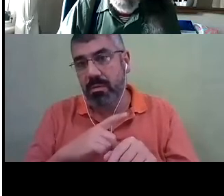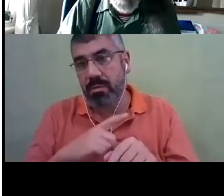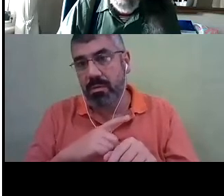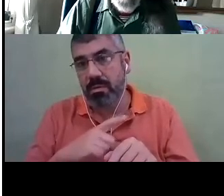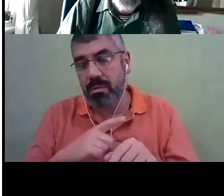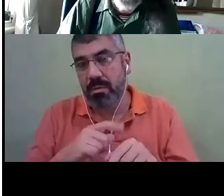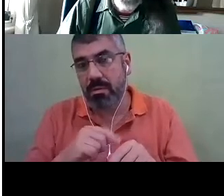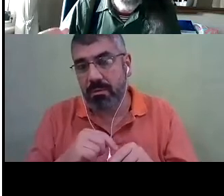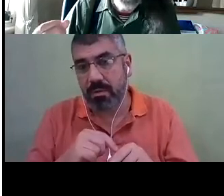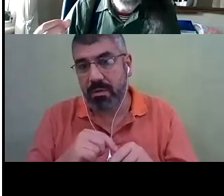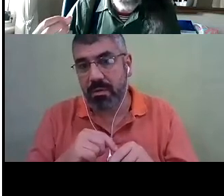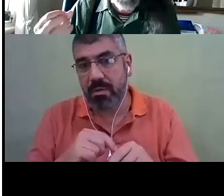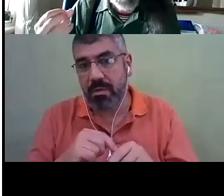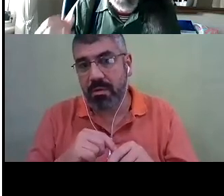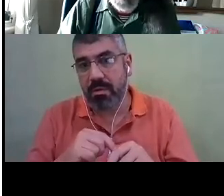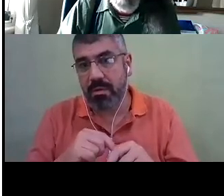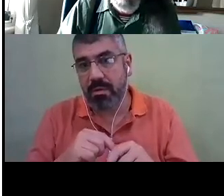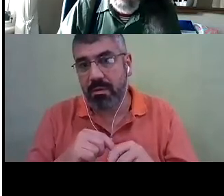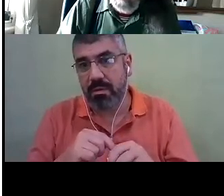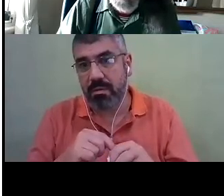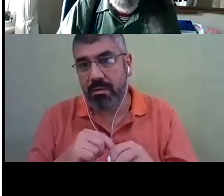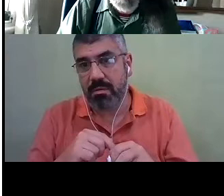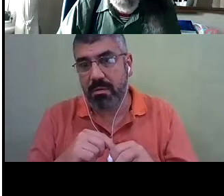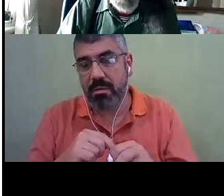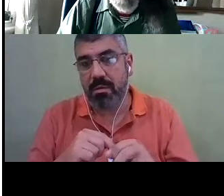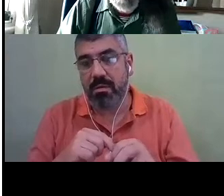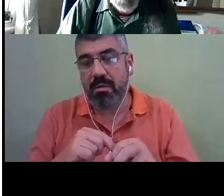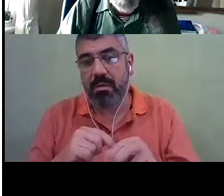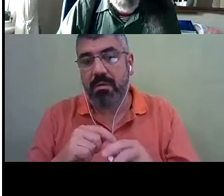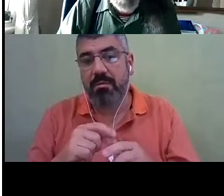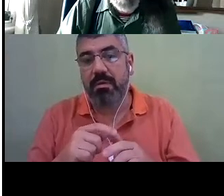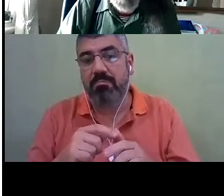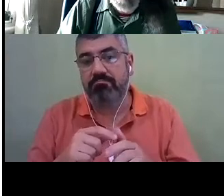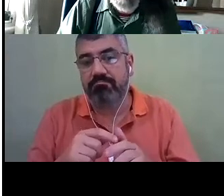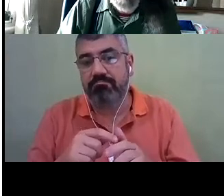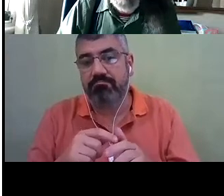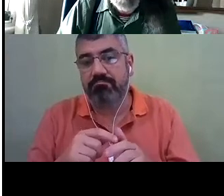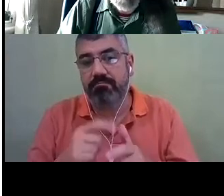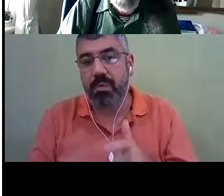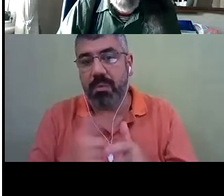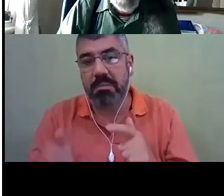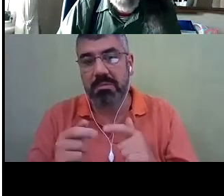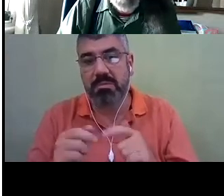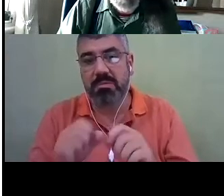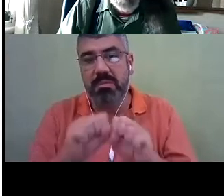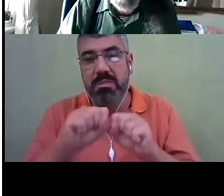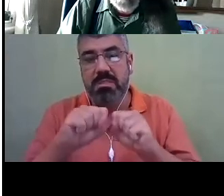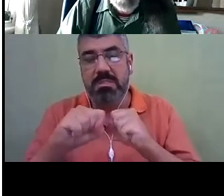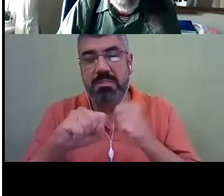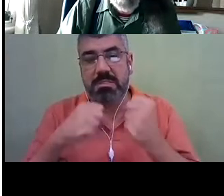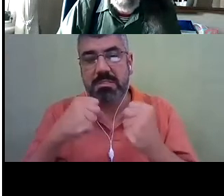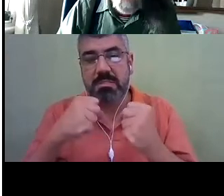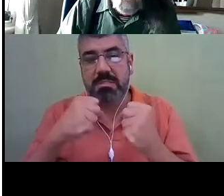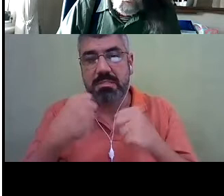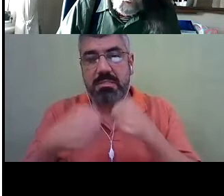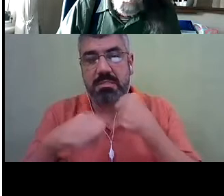nature of the system of terror which is used to keep the working class in submission,